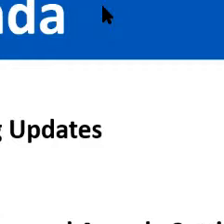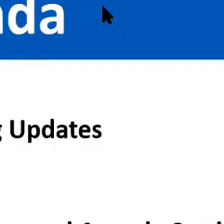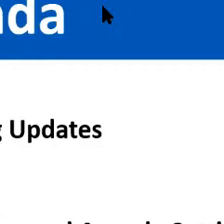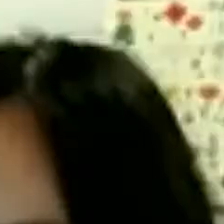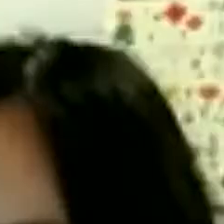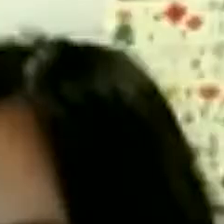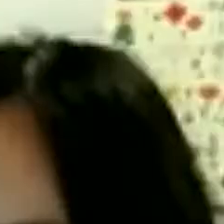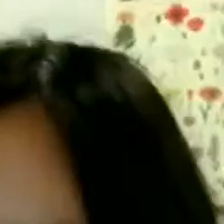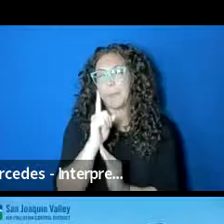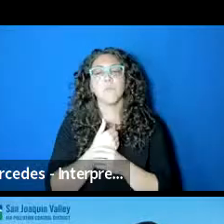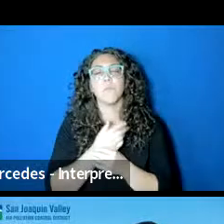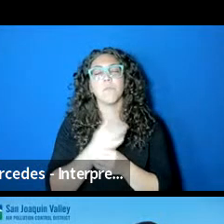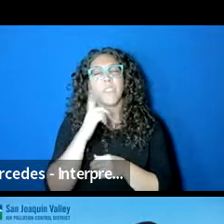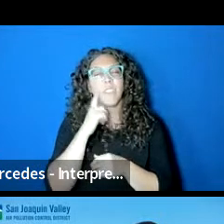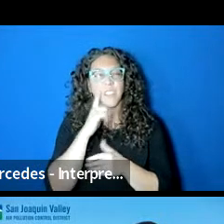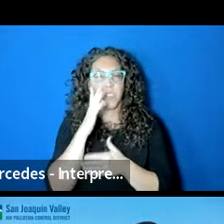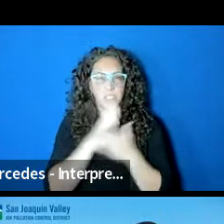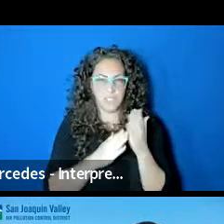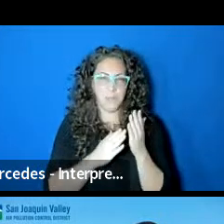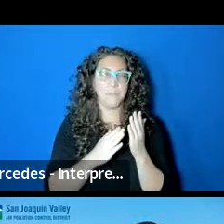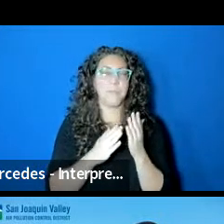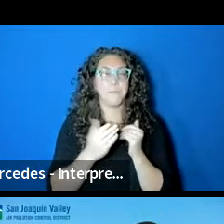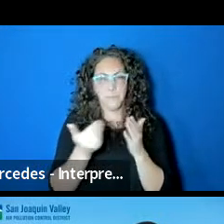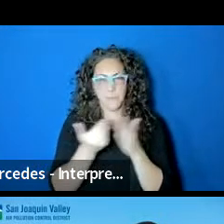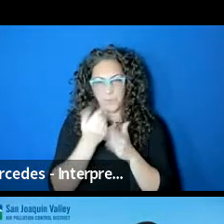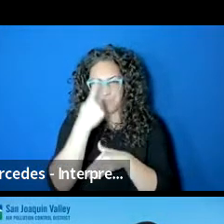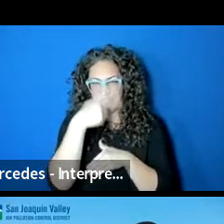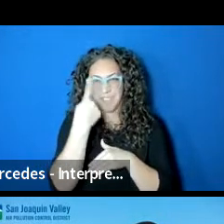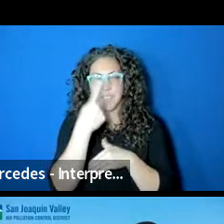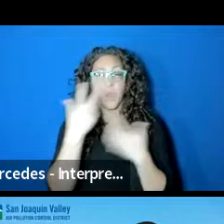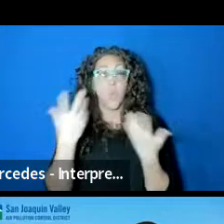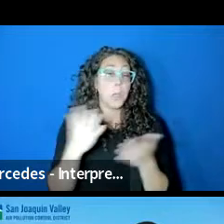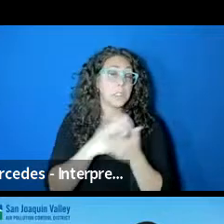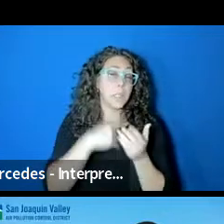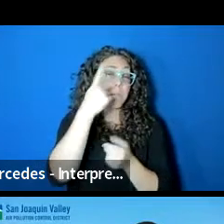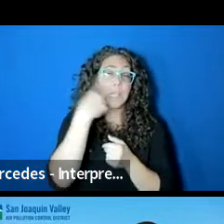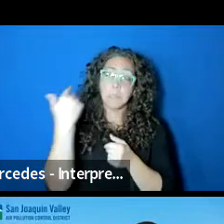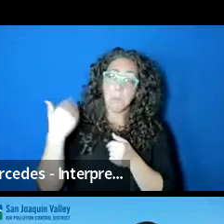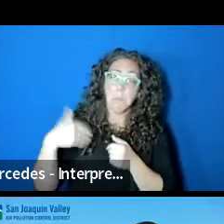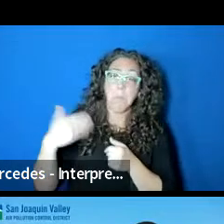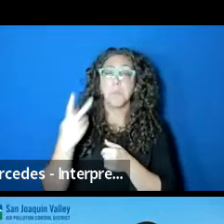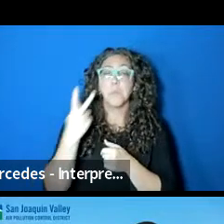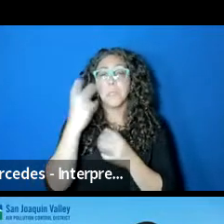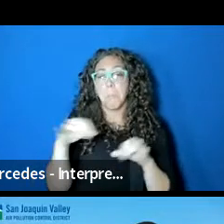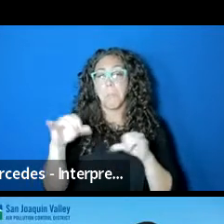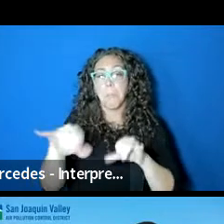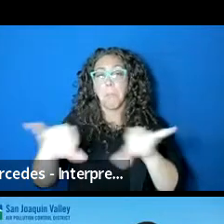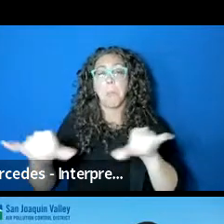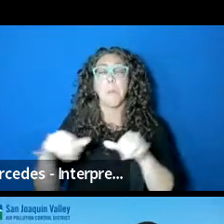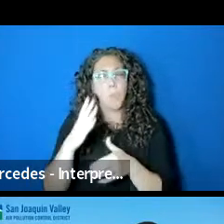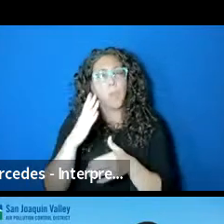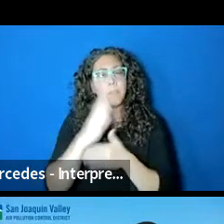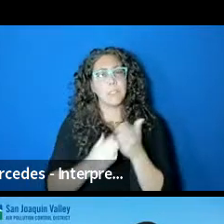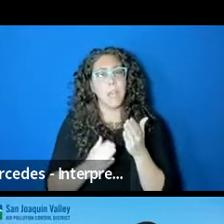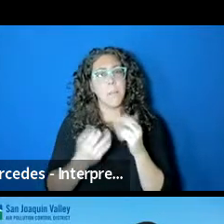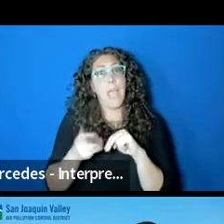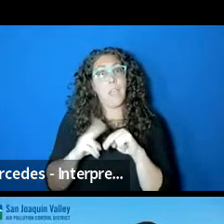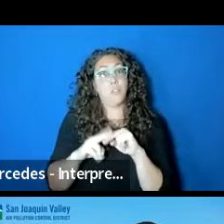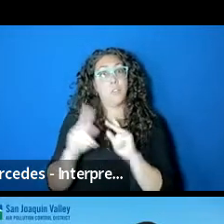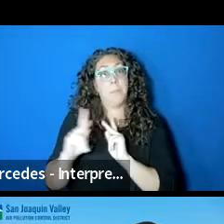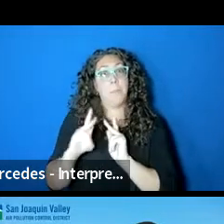probably new faces or recurring faces in the room today, because we do have a few extra folks that are here to support the agenda